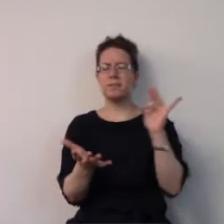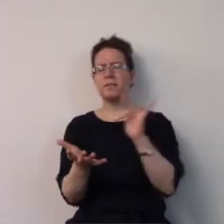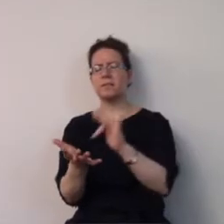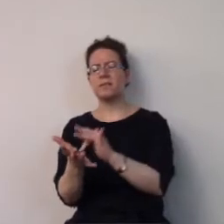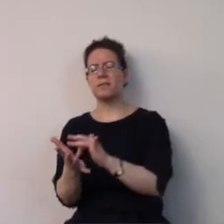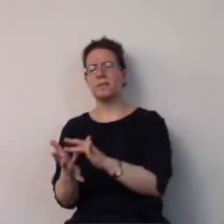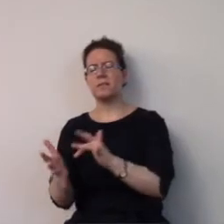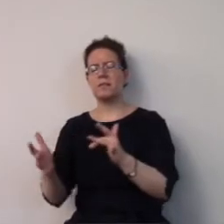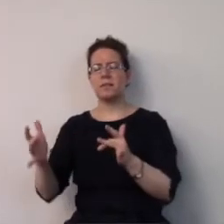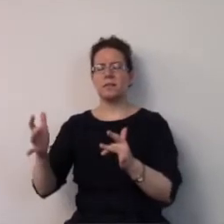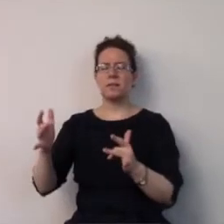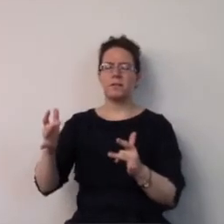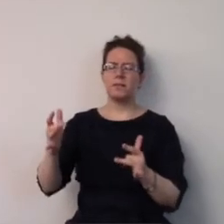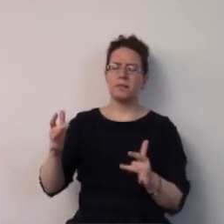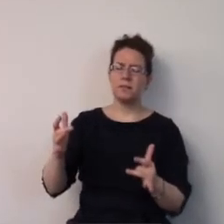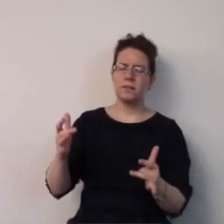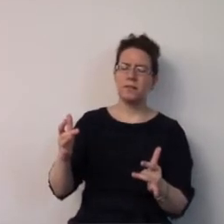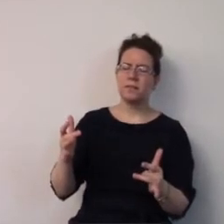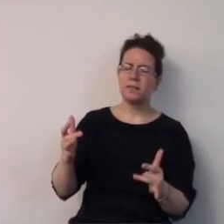release us.